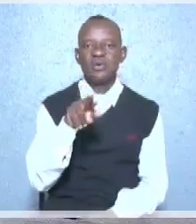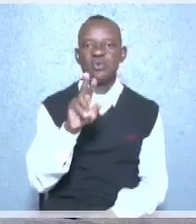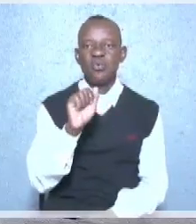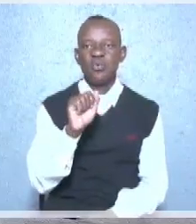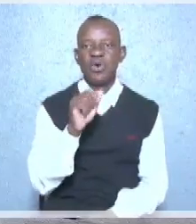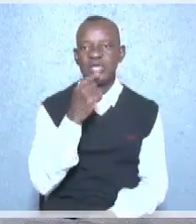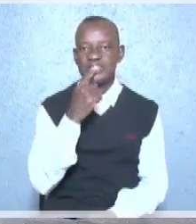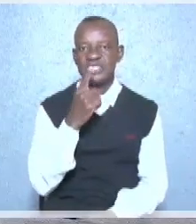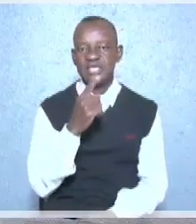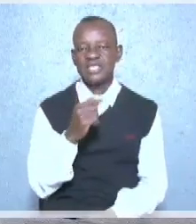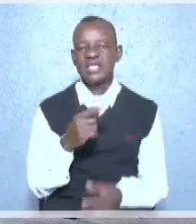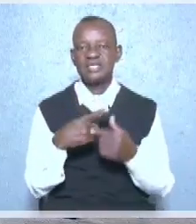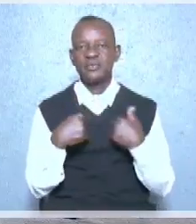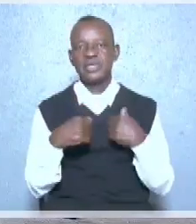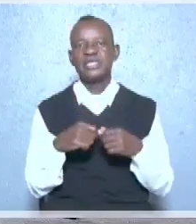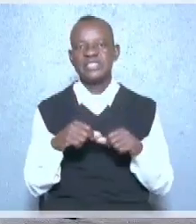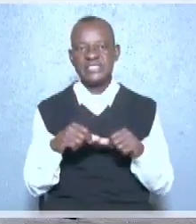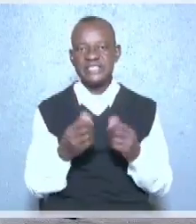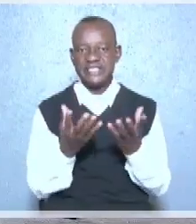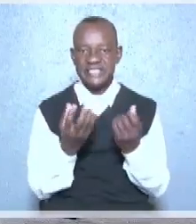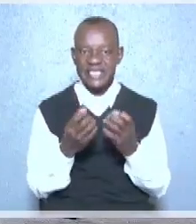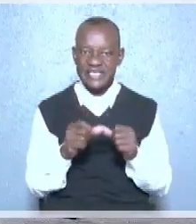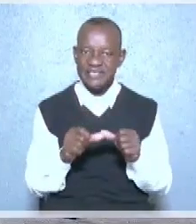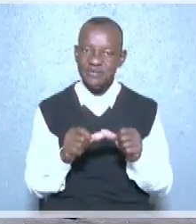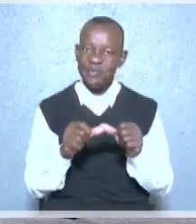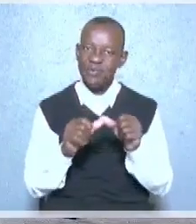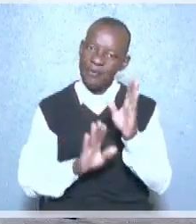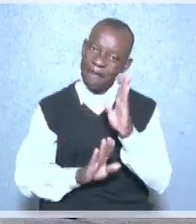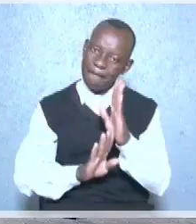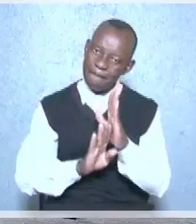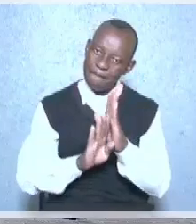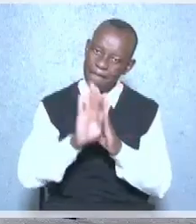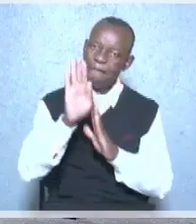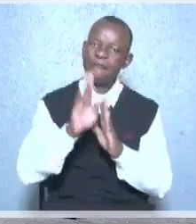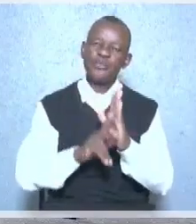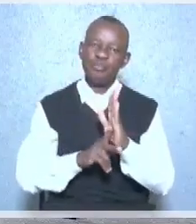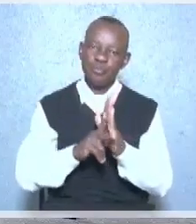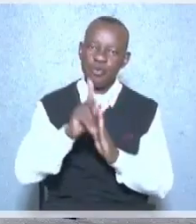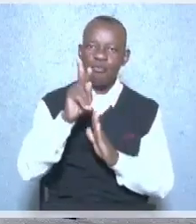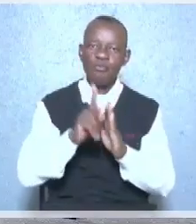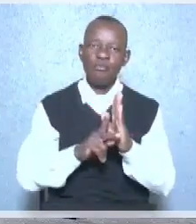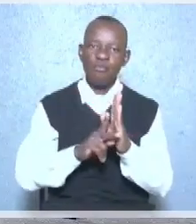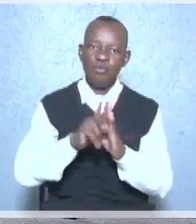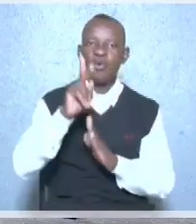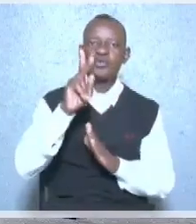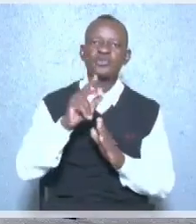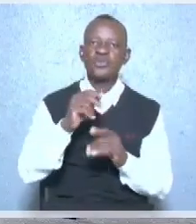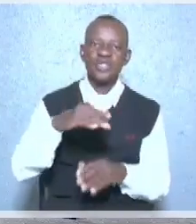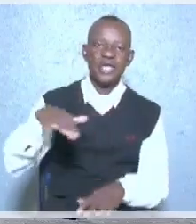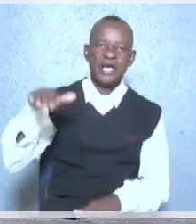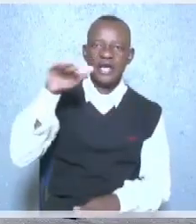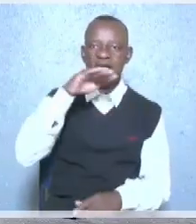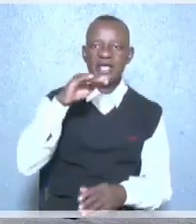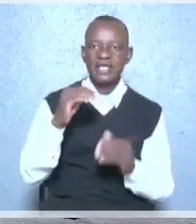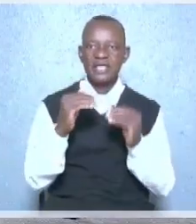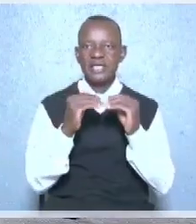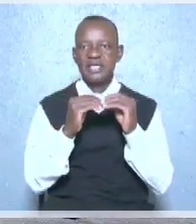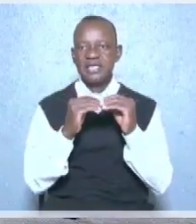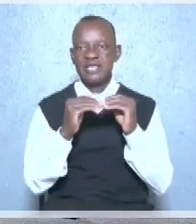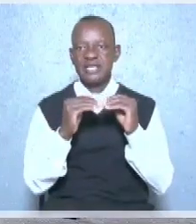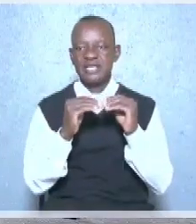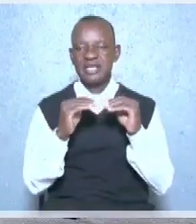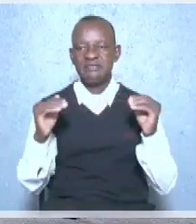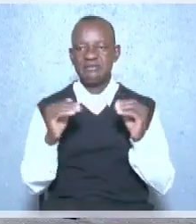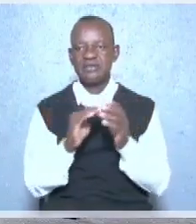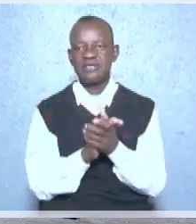to a higher level, and that's the same instance with Tate Sam. Wherever he is right now, how do